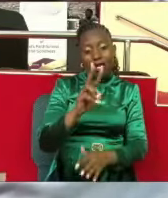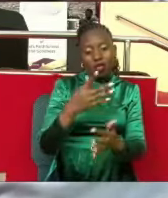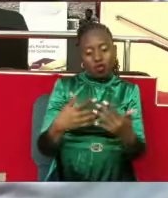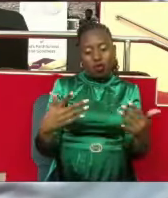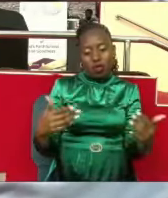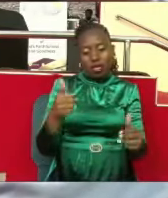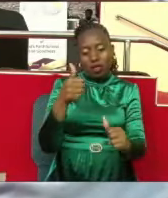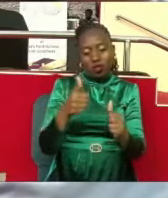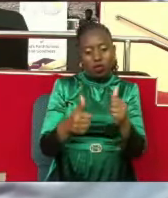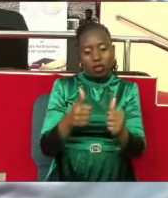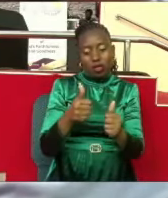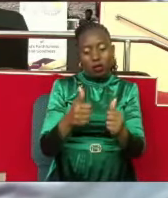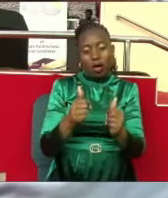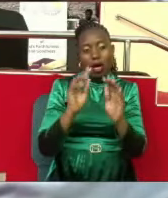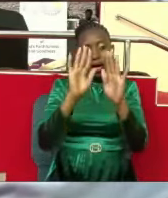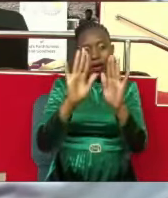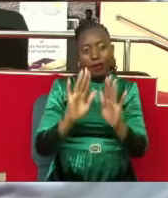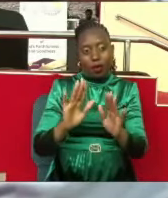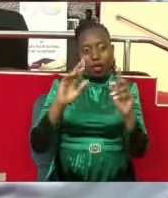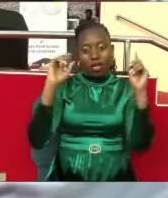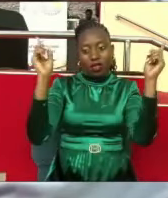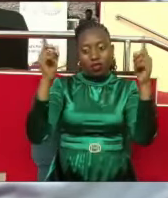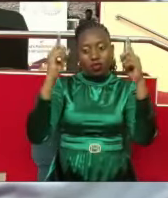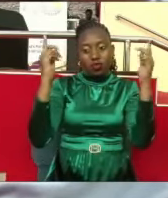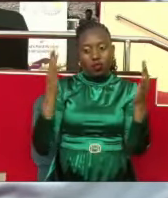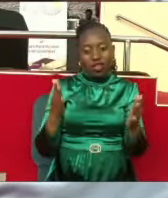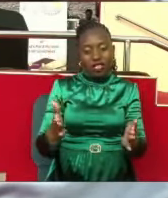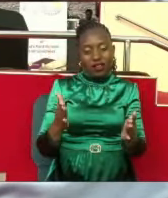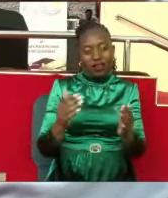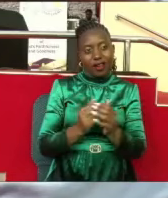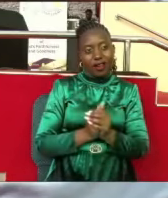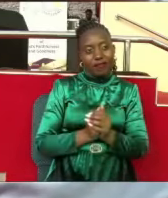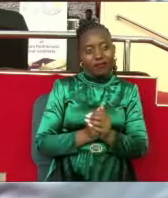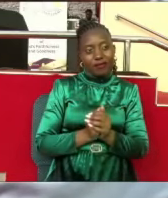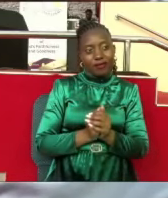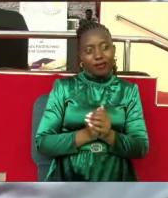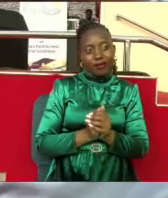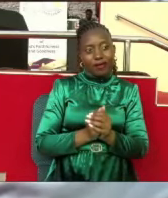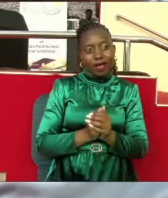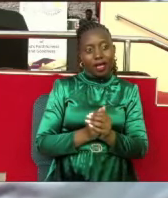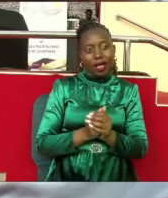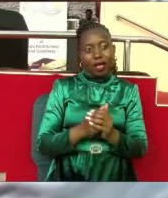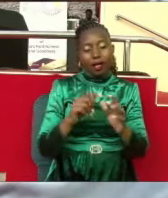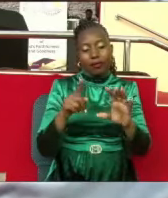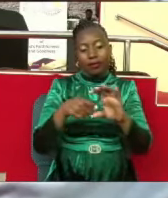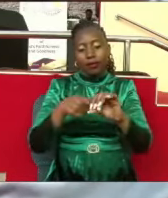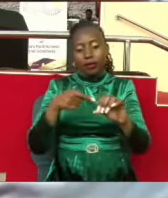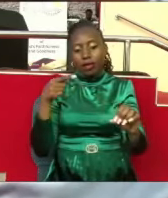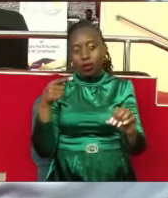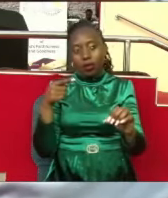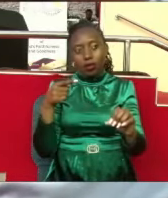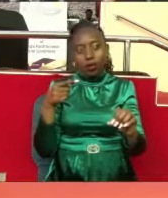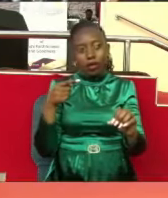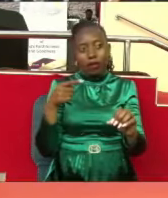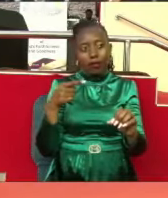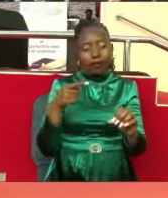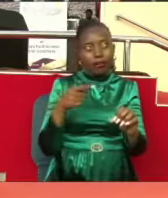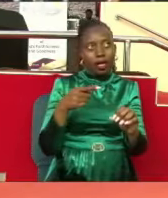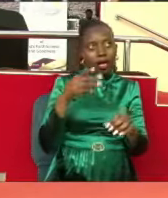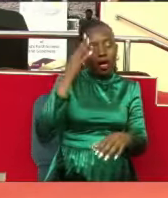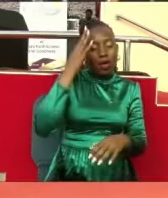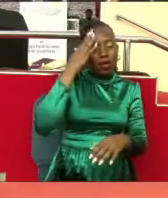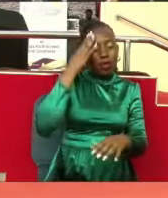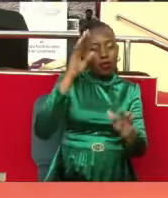so necessary for a shepherd. Ambazo zilikuwa ni vya maana sana kwa mchungaji. The rod was something that looked like a rungu. Unajua rungu ya